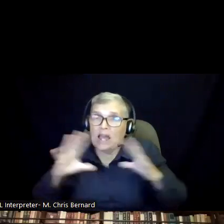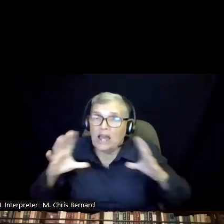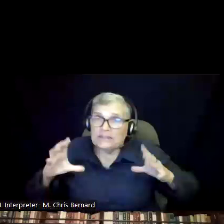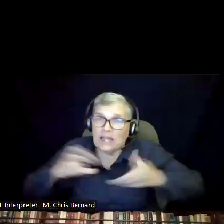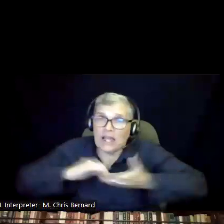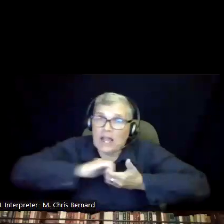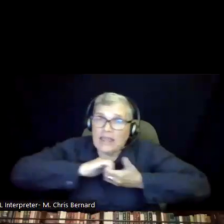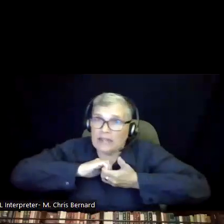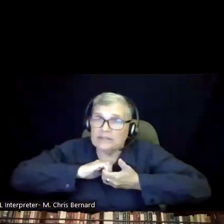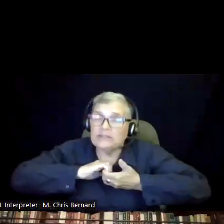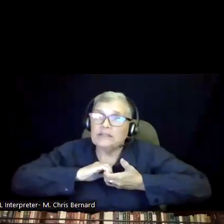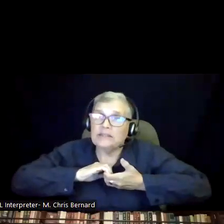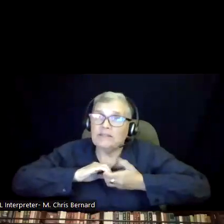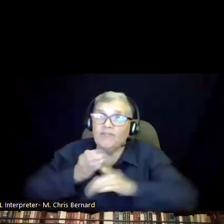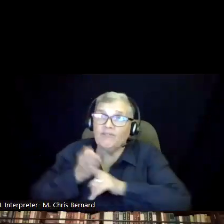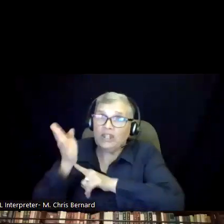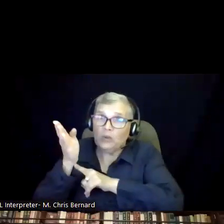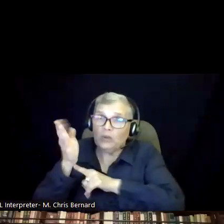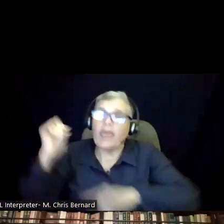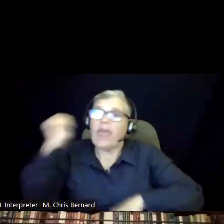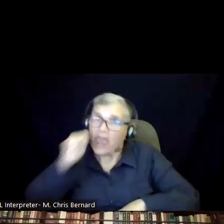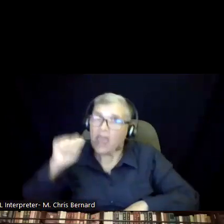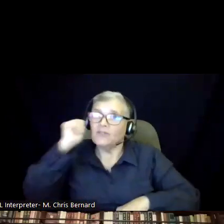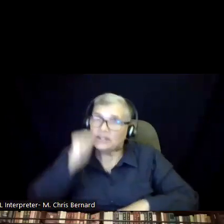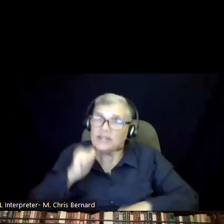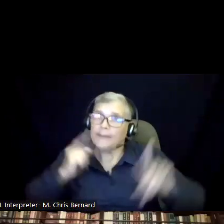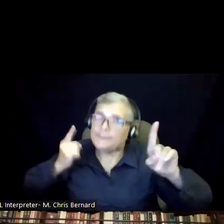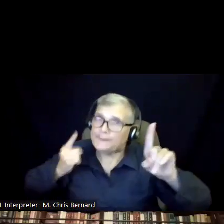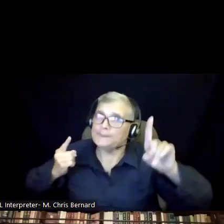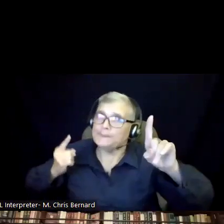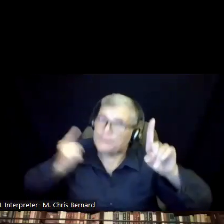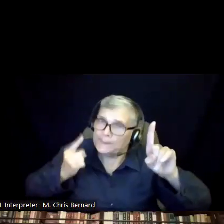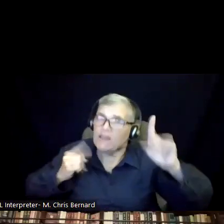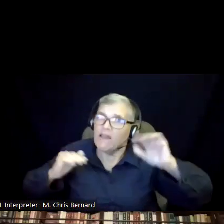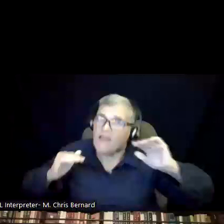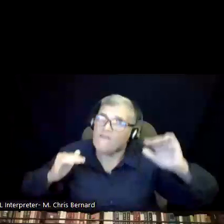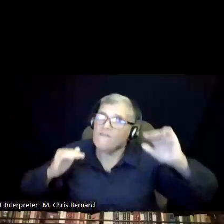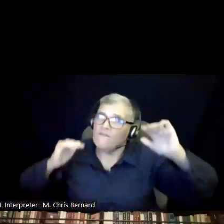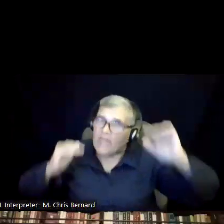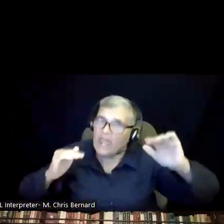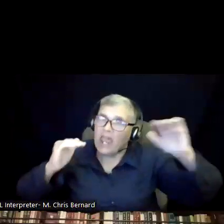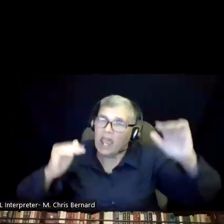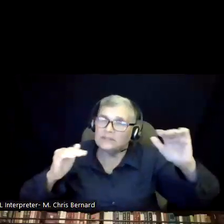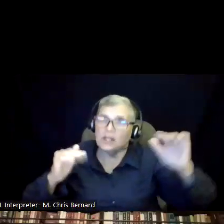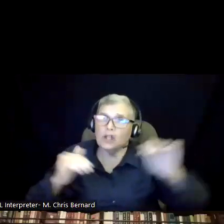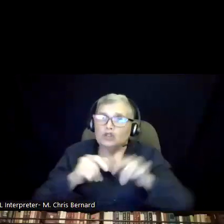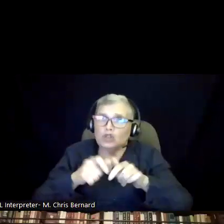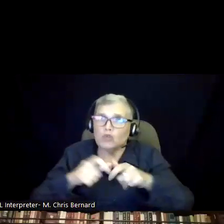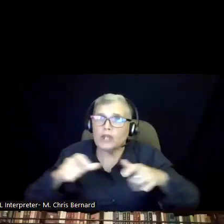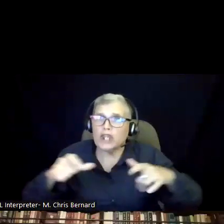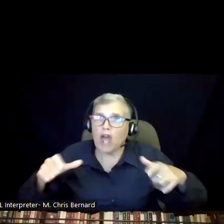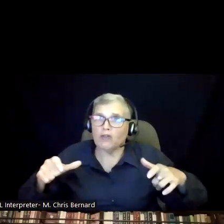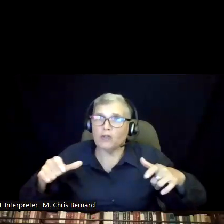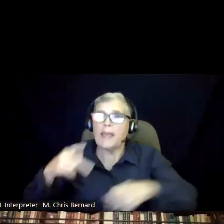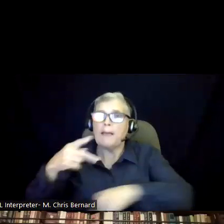field every day to continue advancing the recovery of bighorn and thin-horn